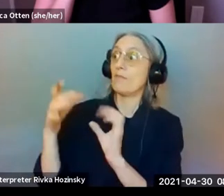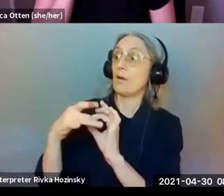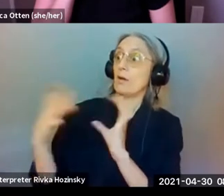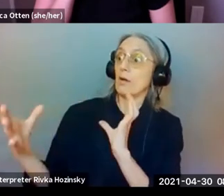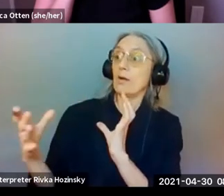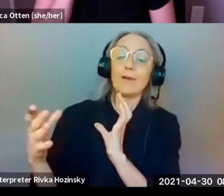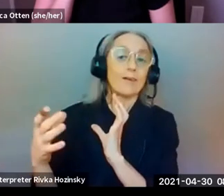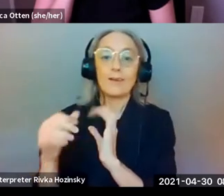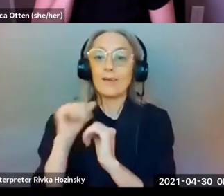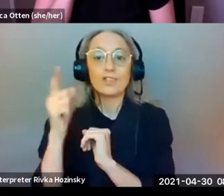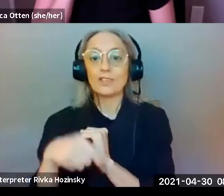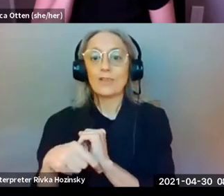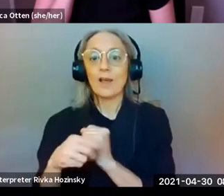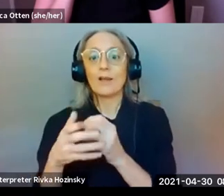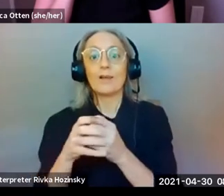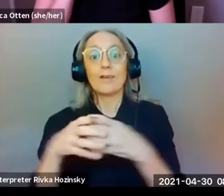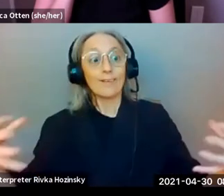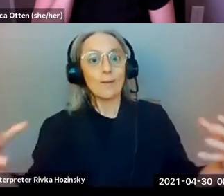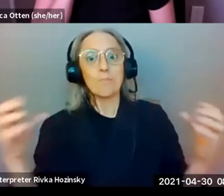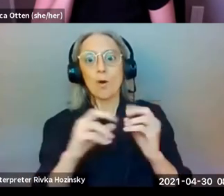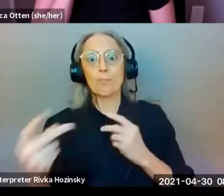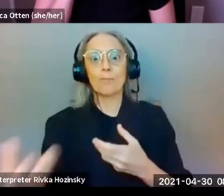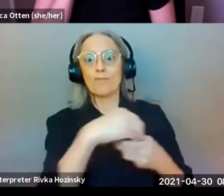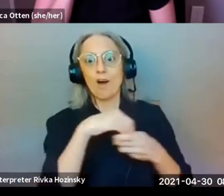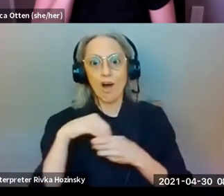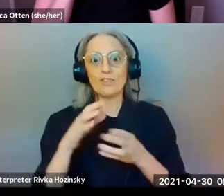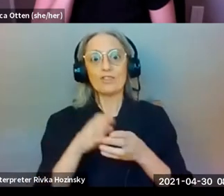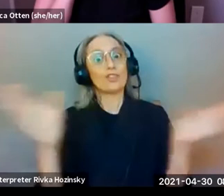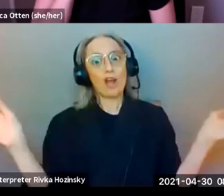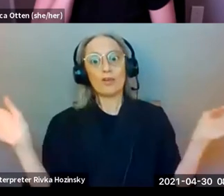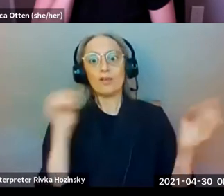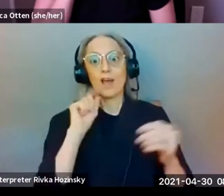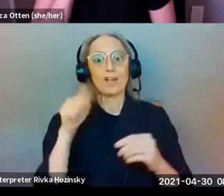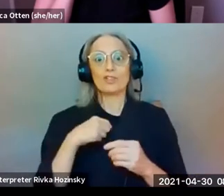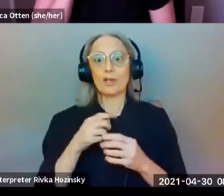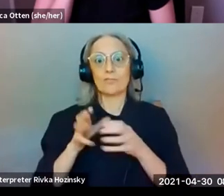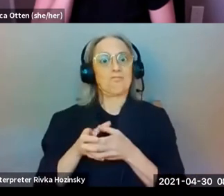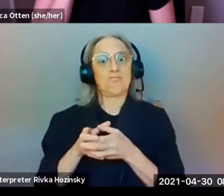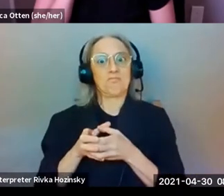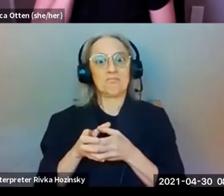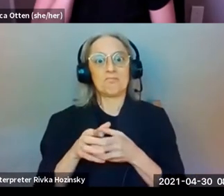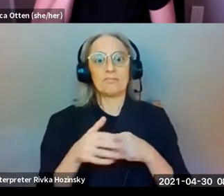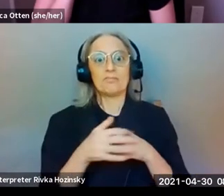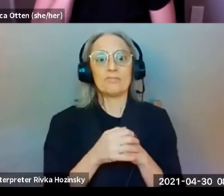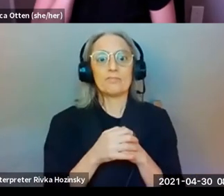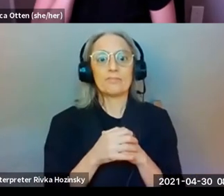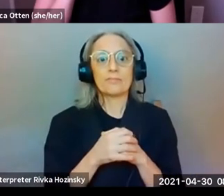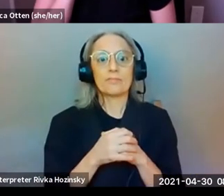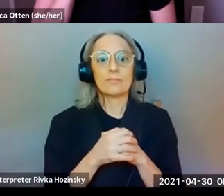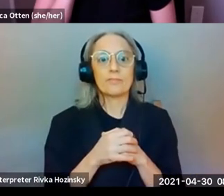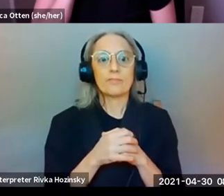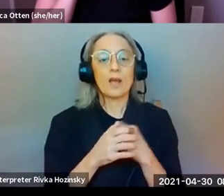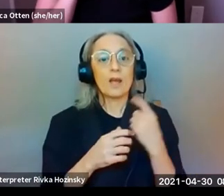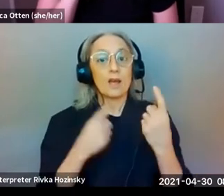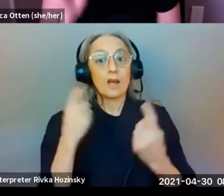done overall, right? And I wonder, like, what you thought about that. And then, you know, because that's also something that I hear a